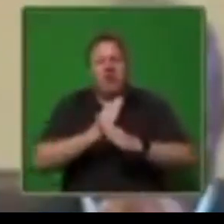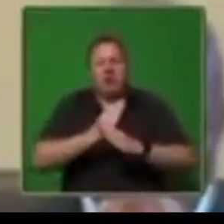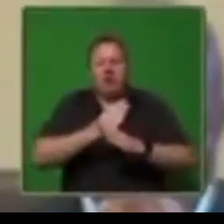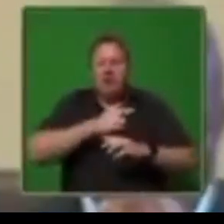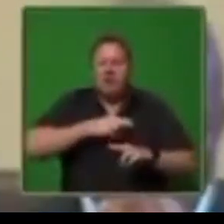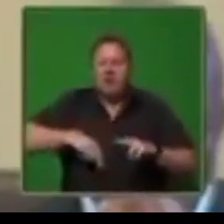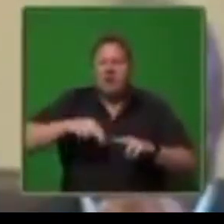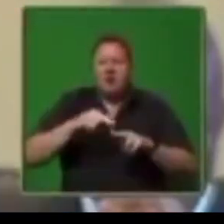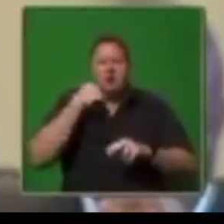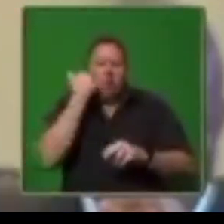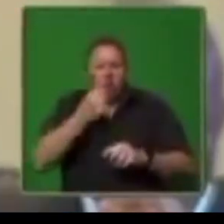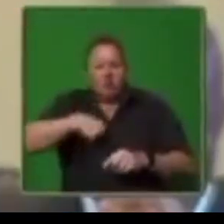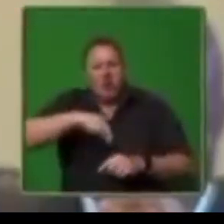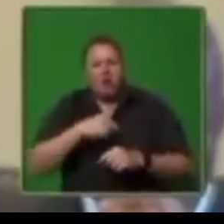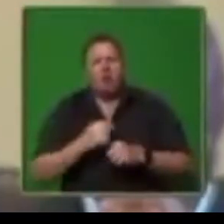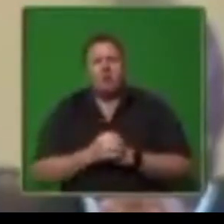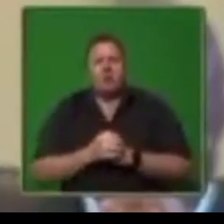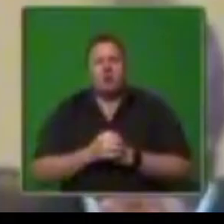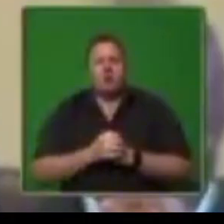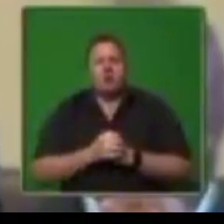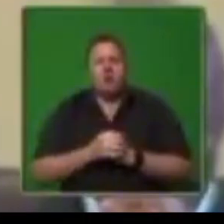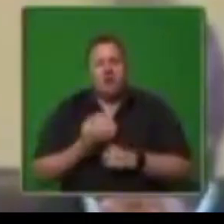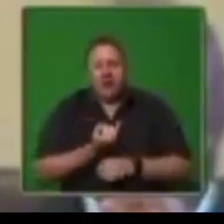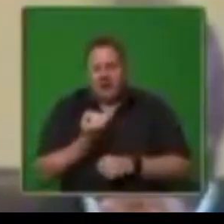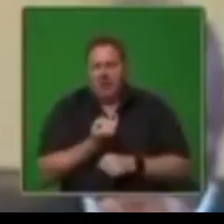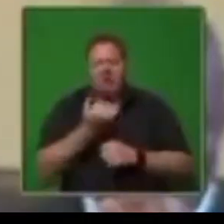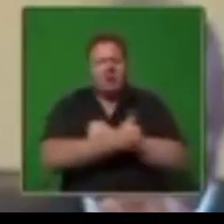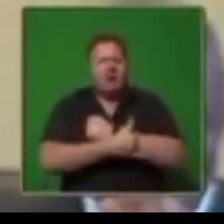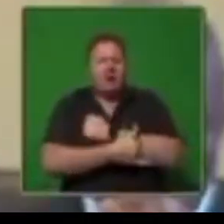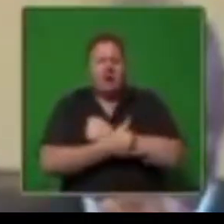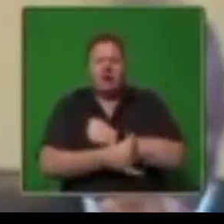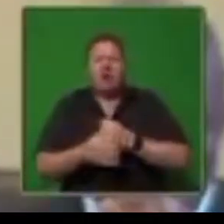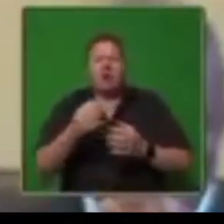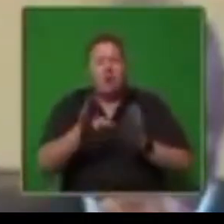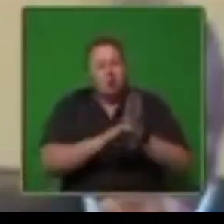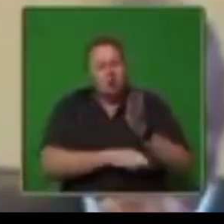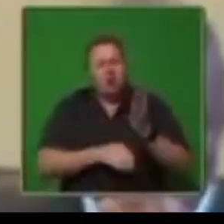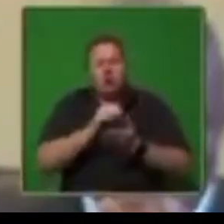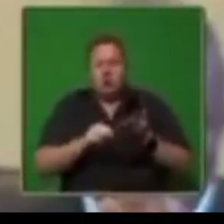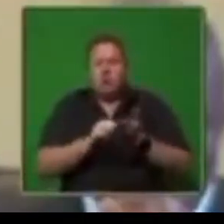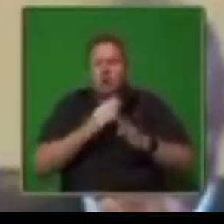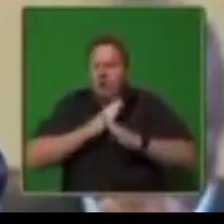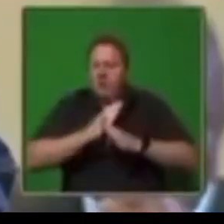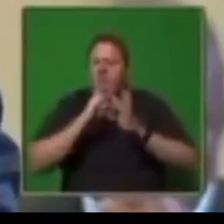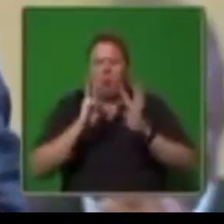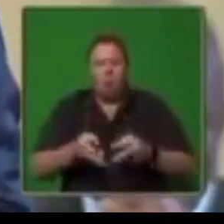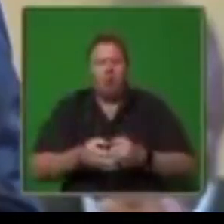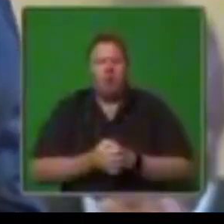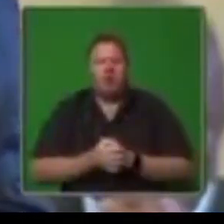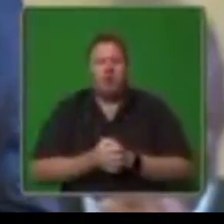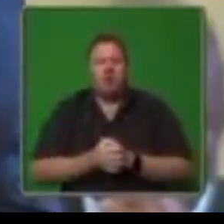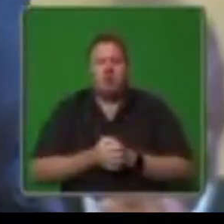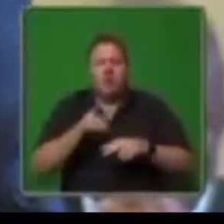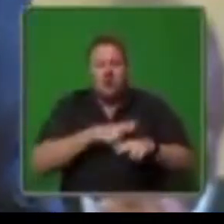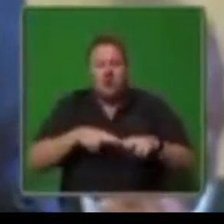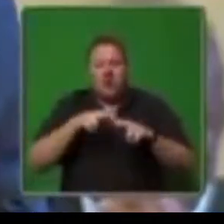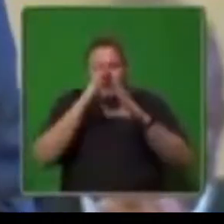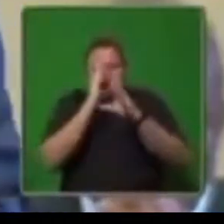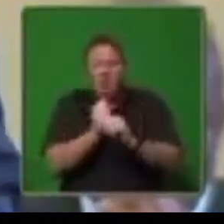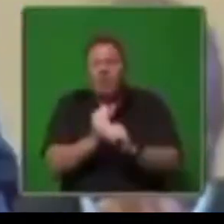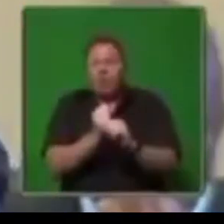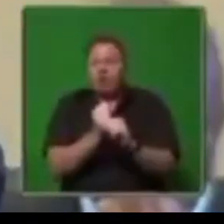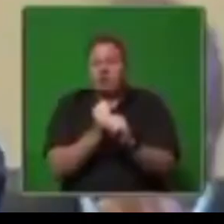national interests, our sovereignty, and our constitutional democracy. By standing true to our values,